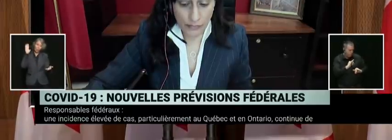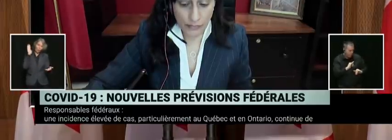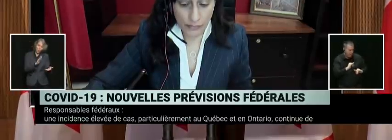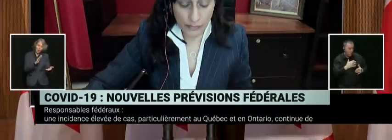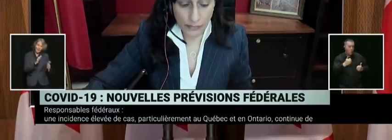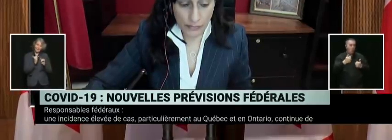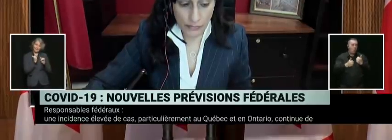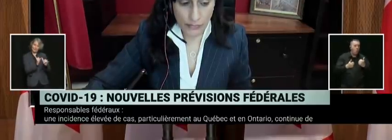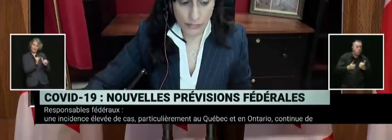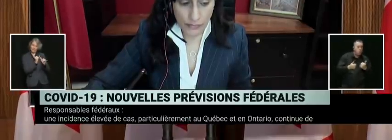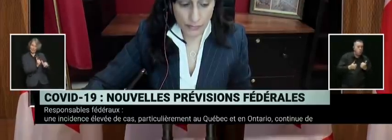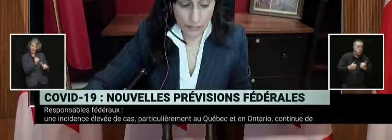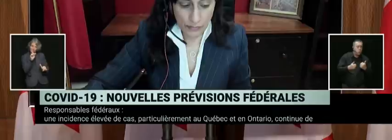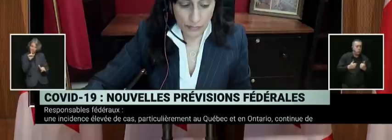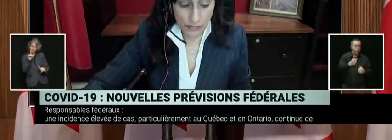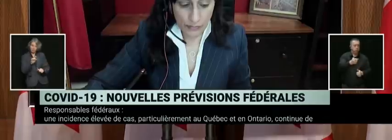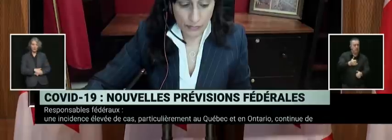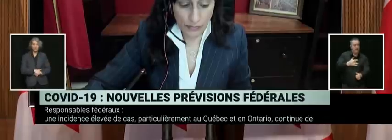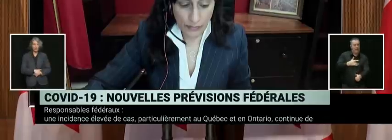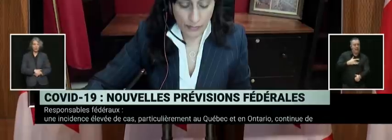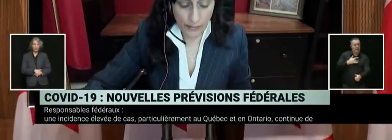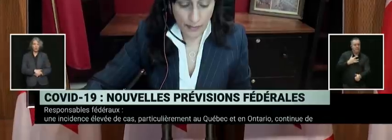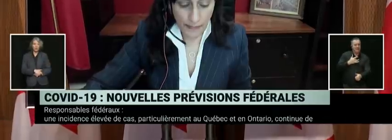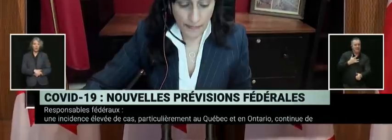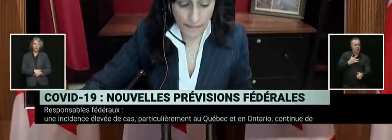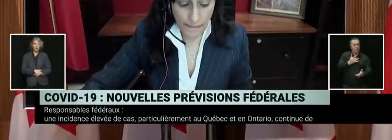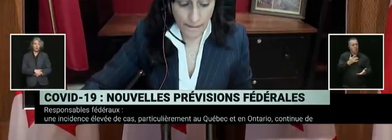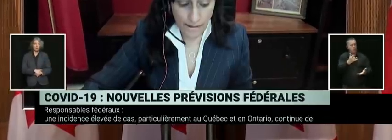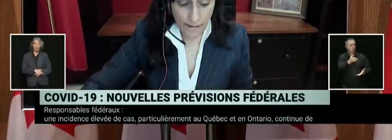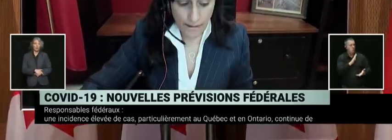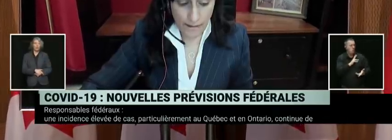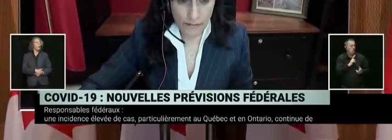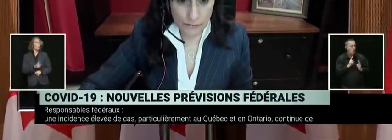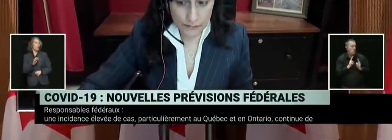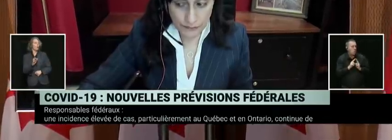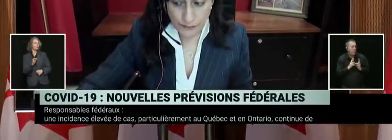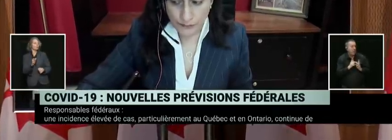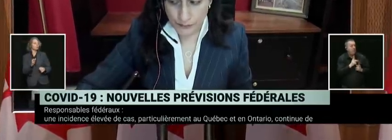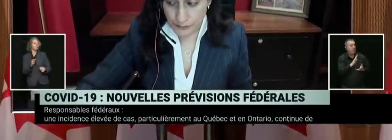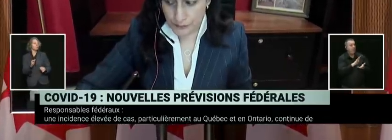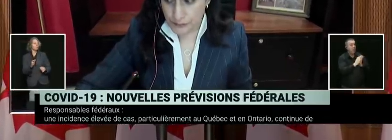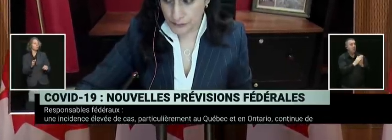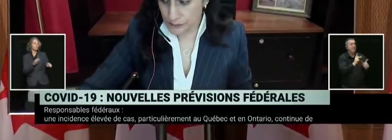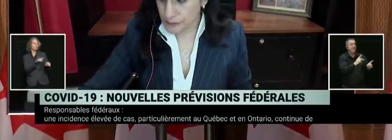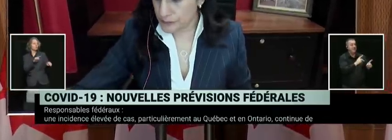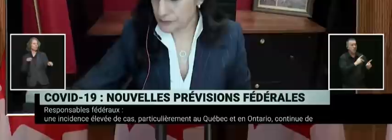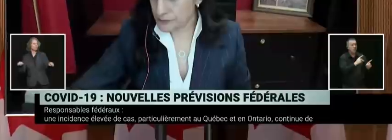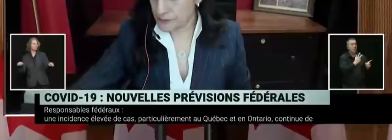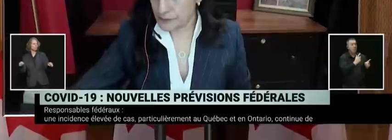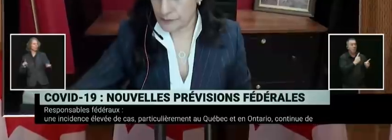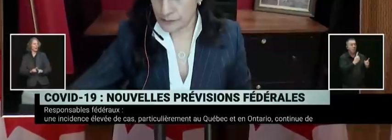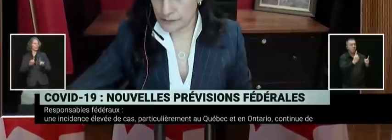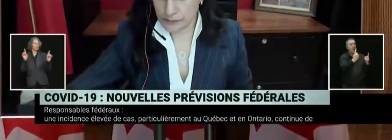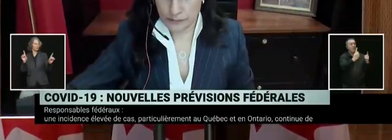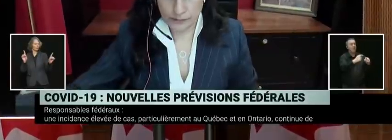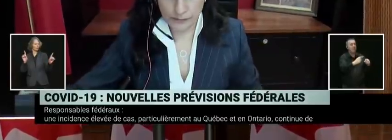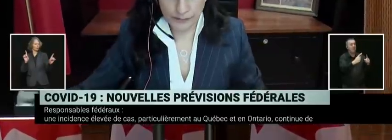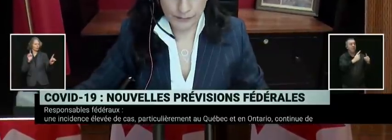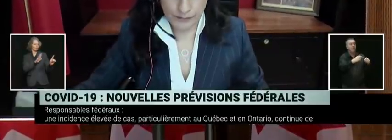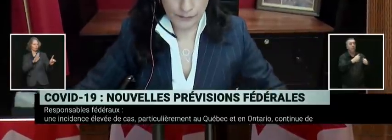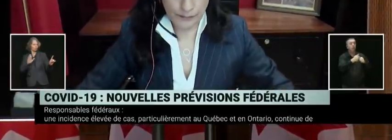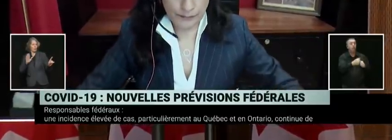vous avez des informations à l'effet que Pfizer pourrait encore une fois conclure des ententes à la pièce là, selon quels pays